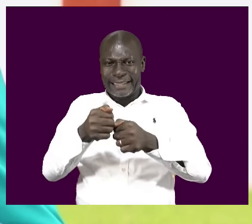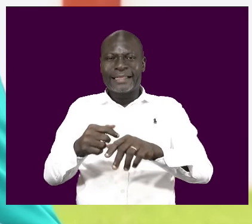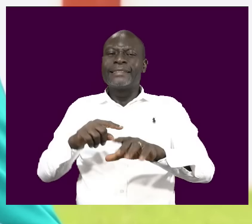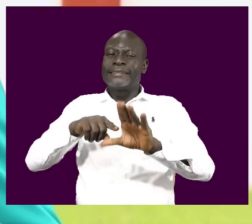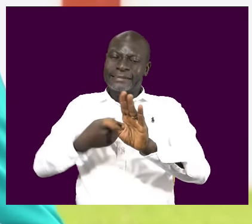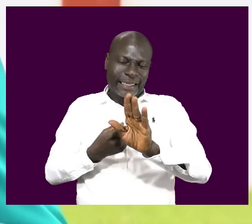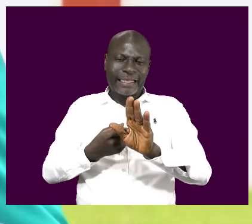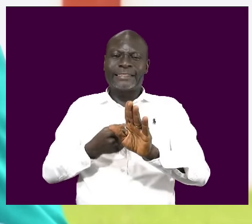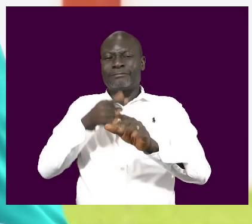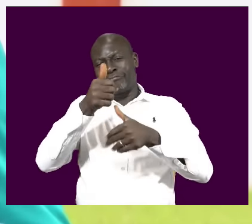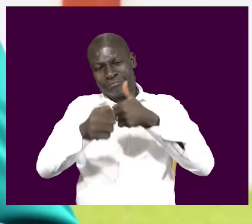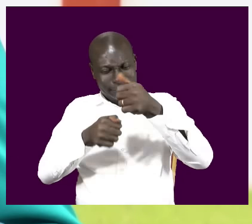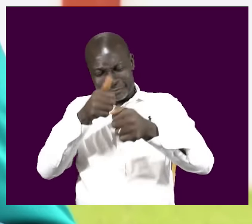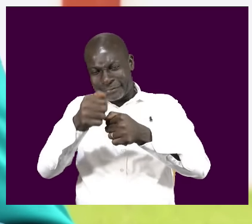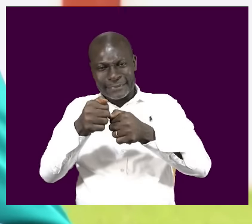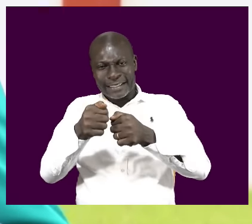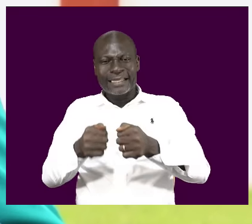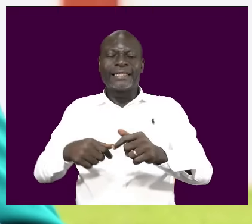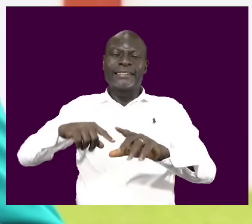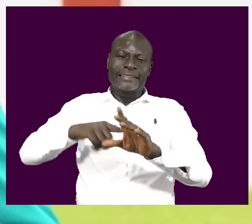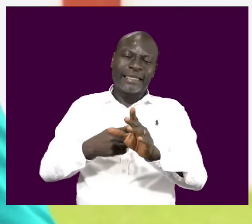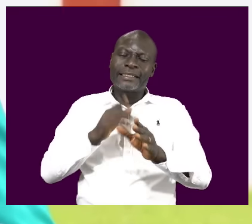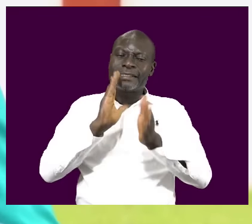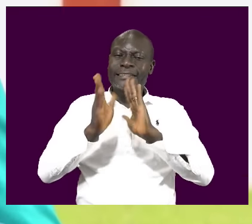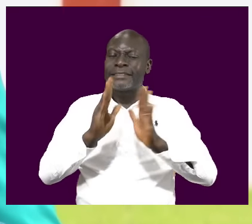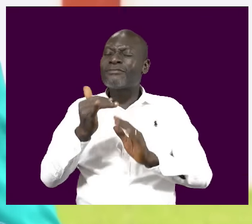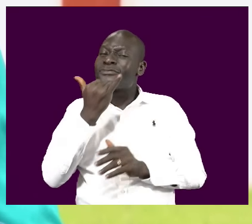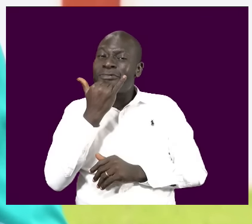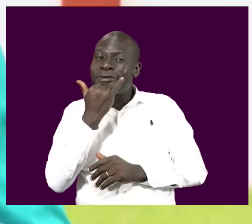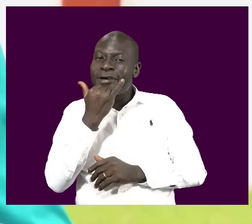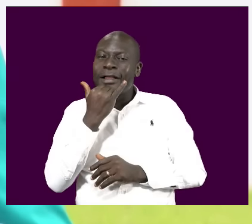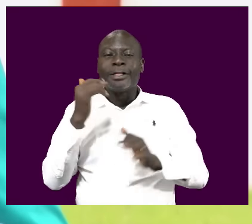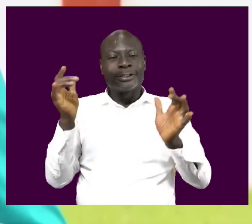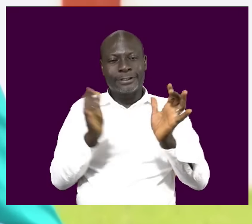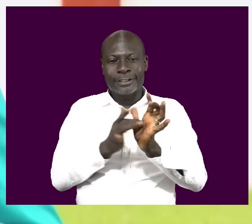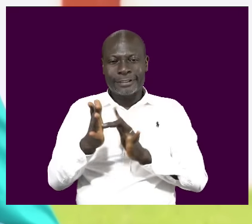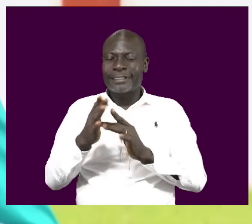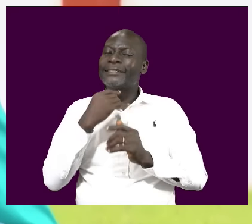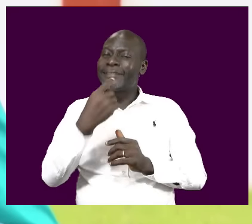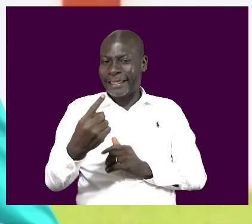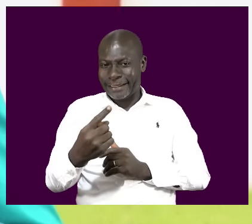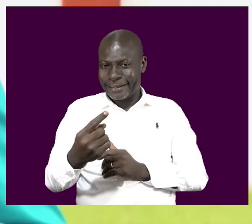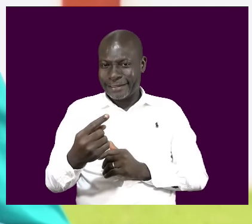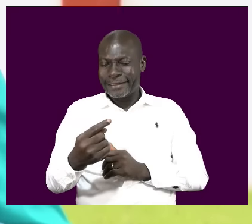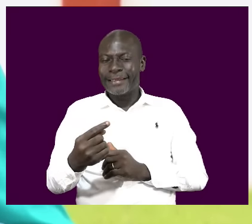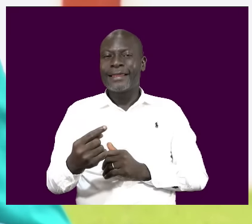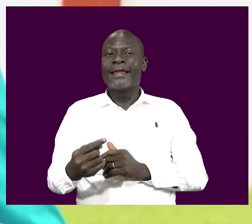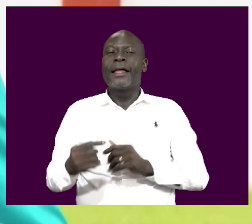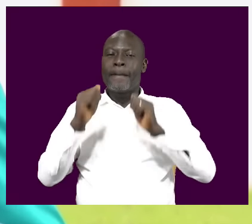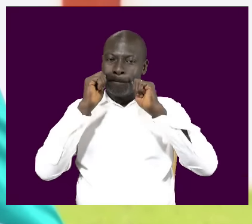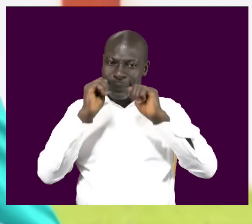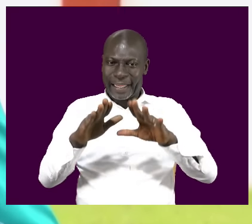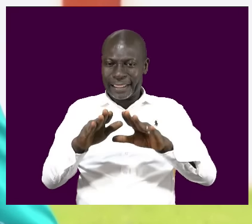adapa. O sha se se o yemi ayakayaka dia. Ye wura no ye di na chi no na sam ene se. Enhyira ene